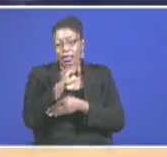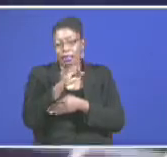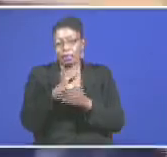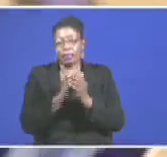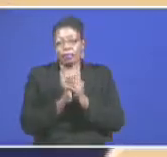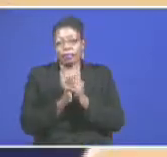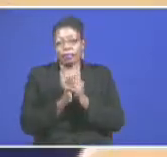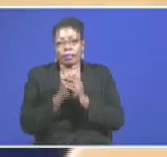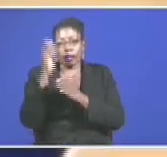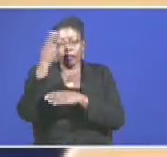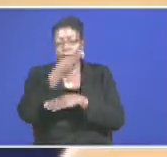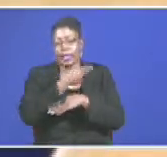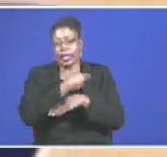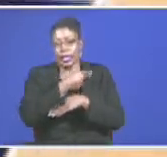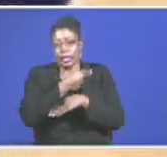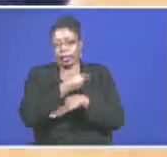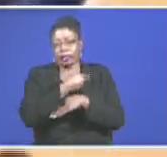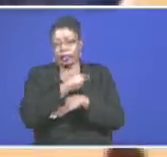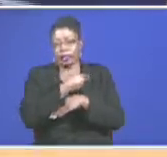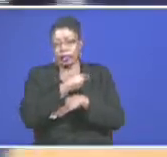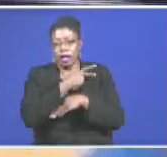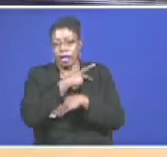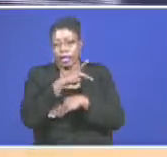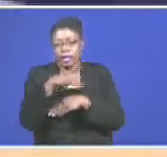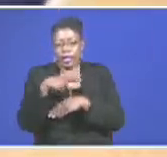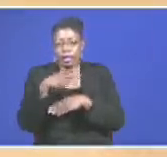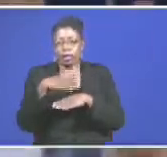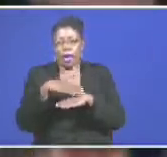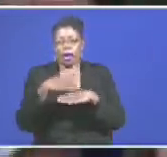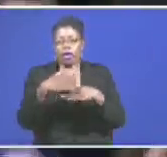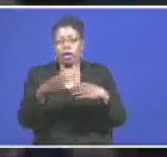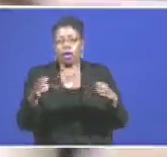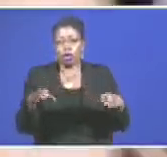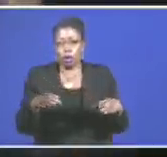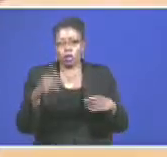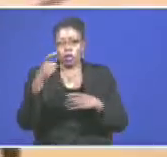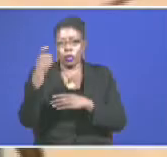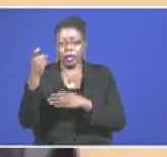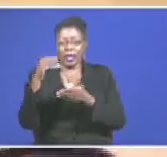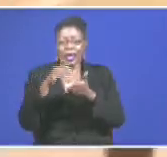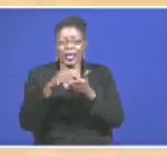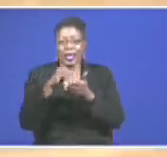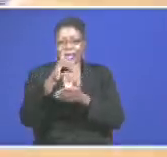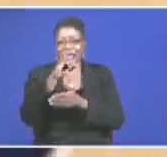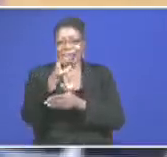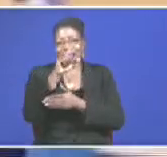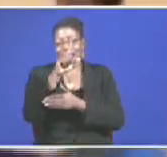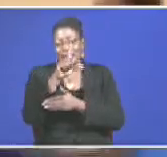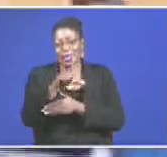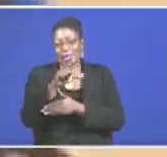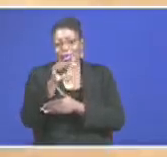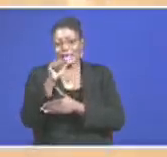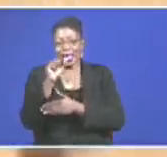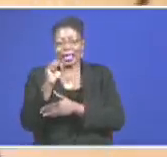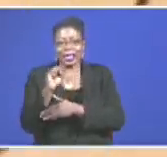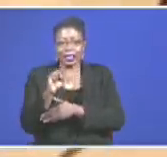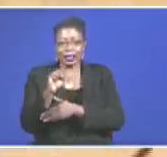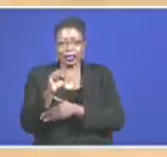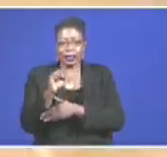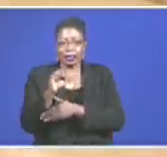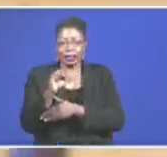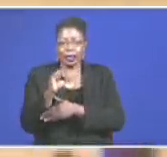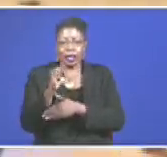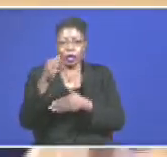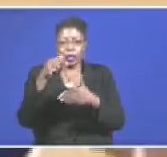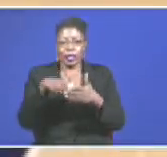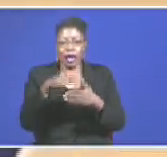Sacramento Kings are back on the court last night as well after winning in Dallas the night before. The Kings came out sluggish and never recovered,